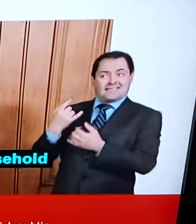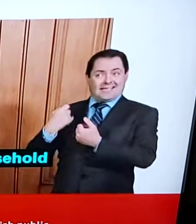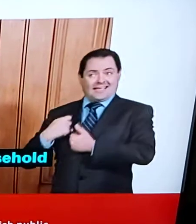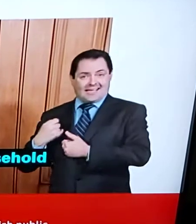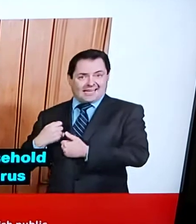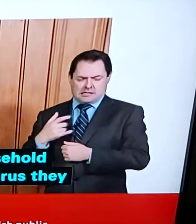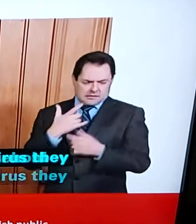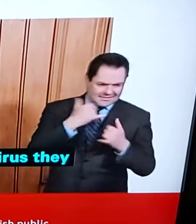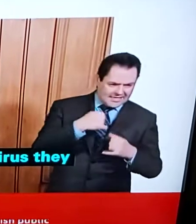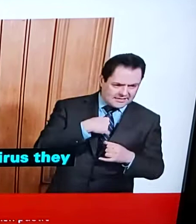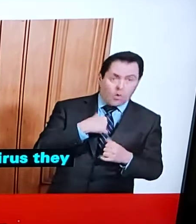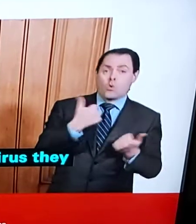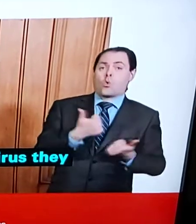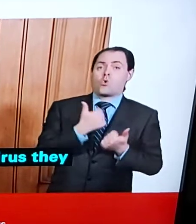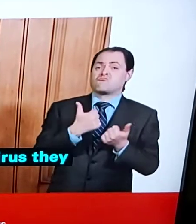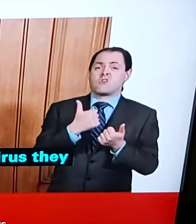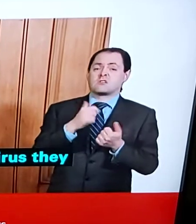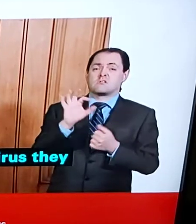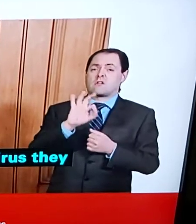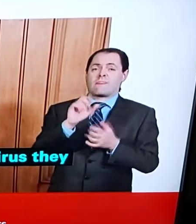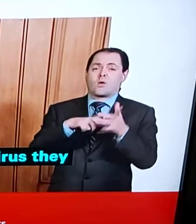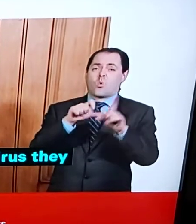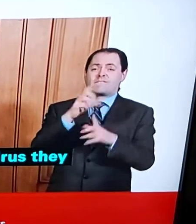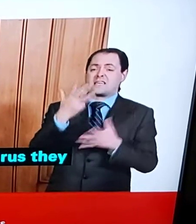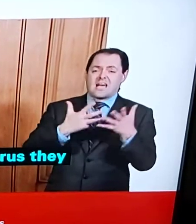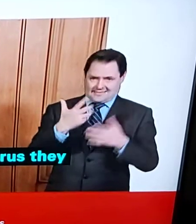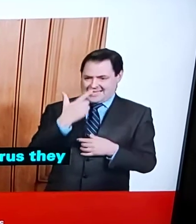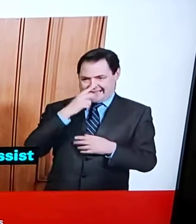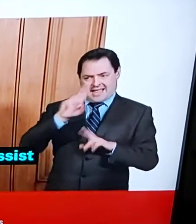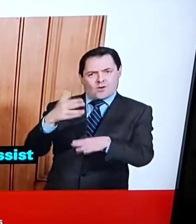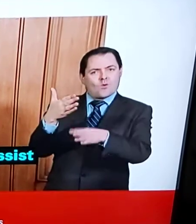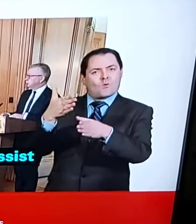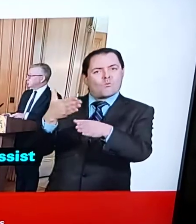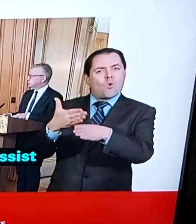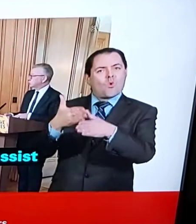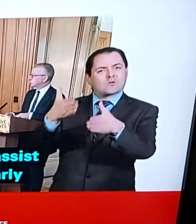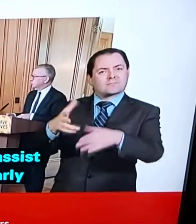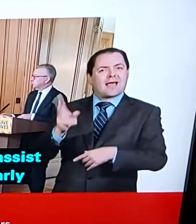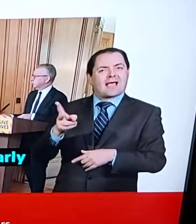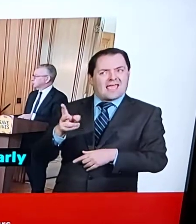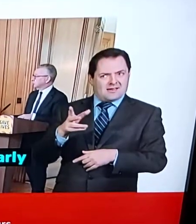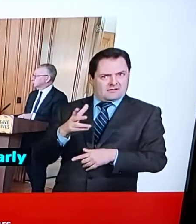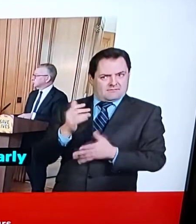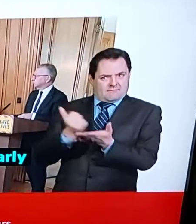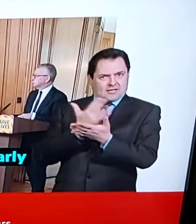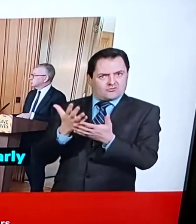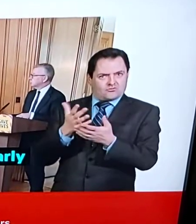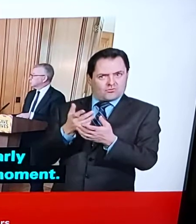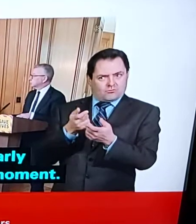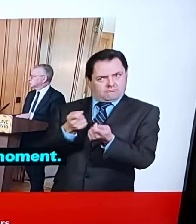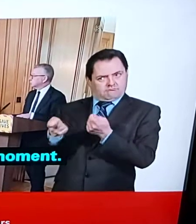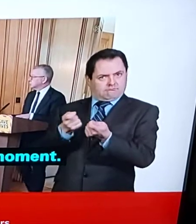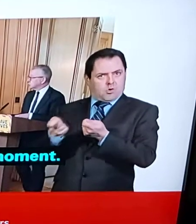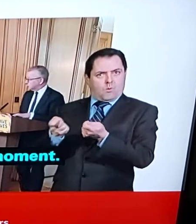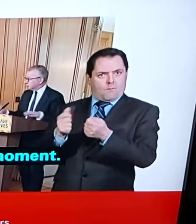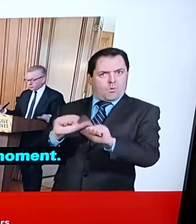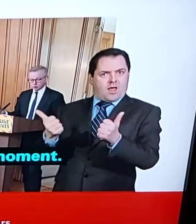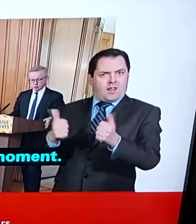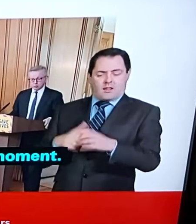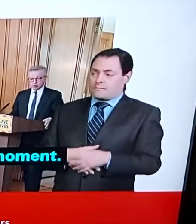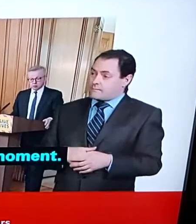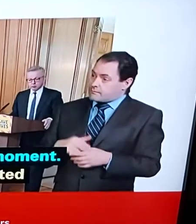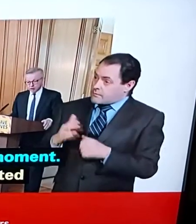and assist with the pressure that is clearly building on the NHS at the moment. Thank you, Steve. Anything more that you wanted to ask, David? No, that's fine.